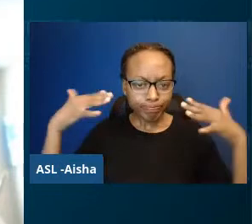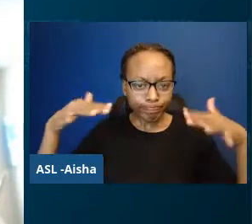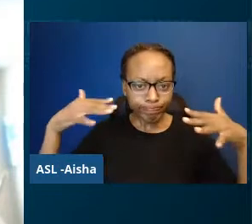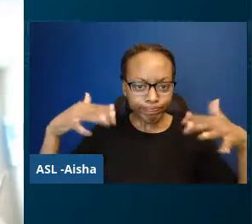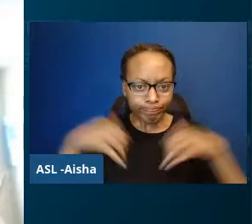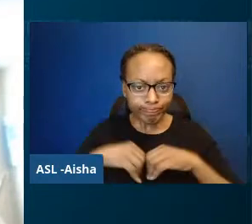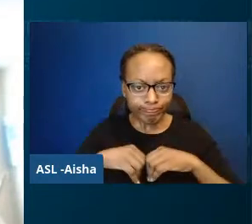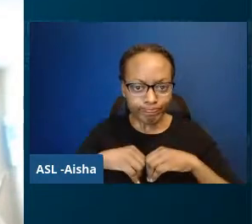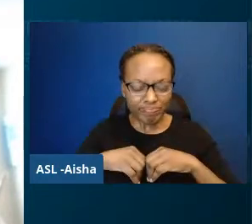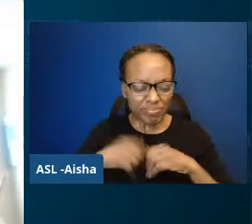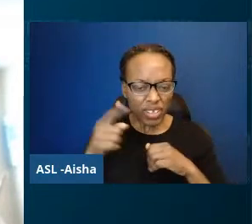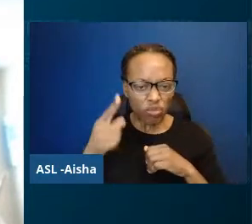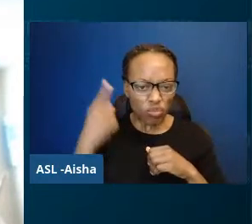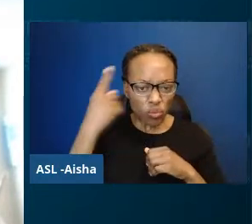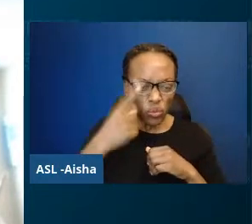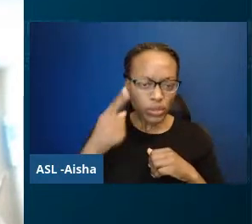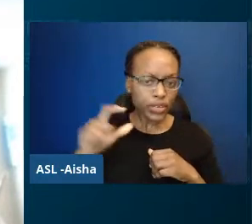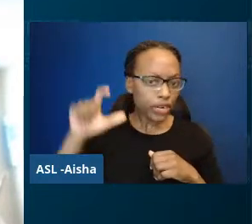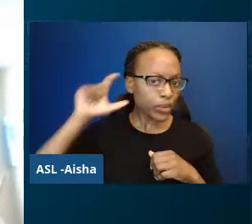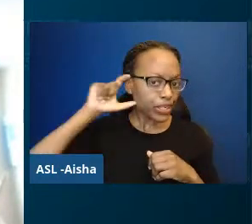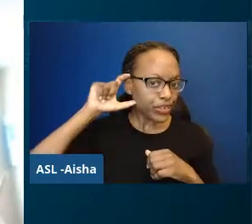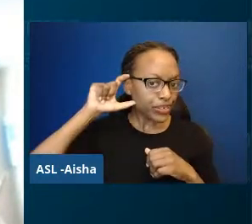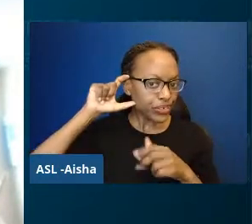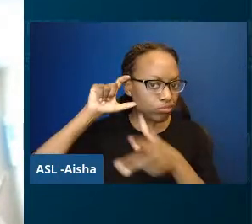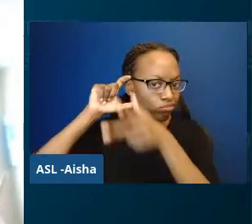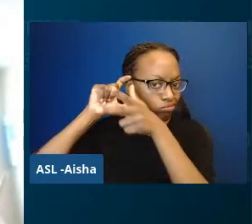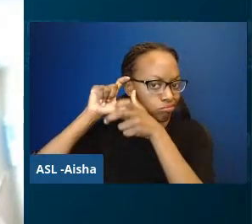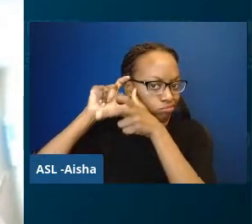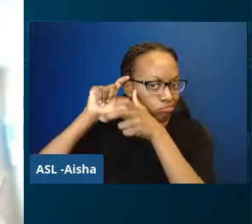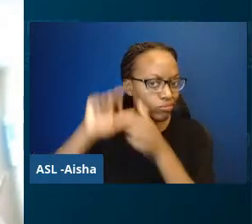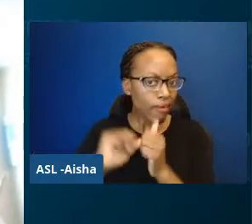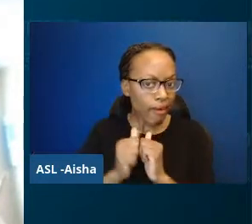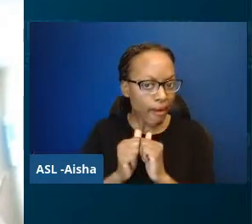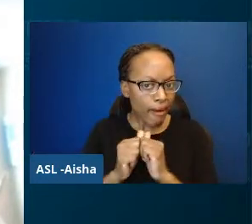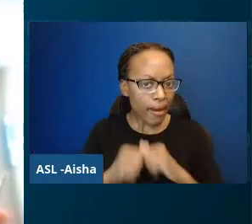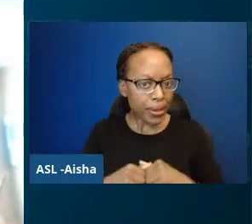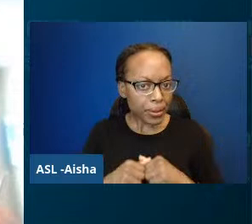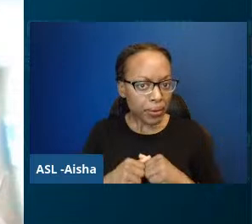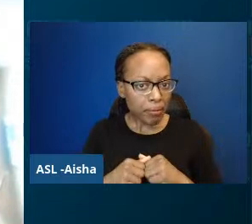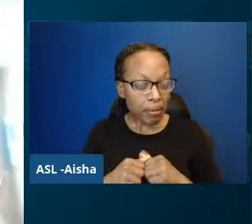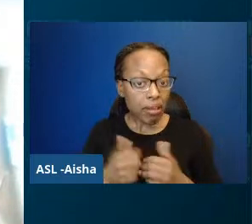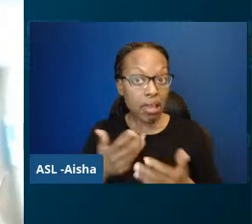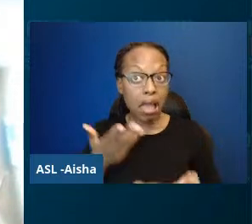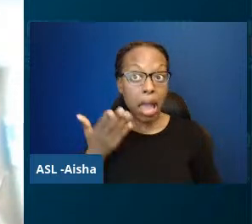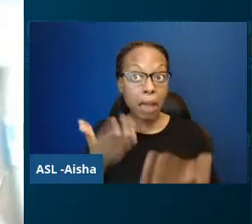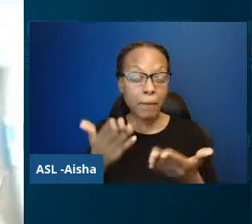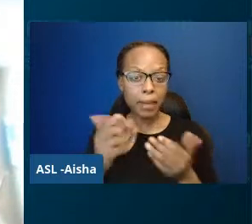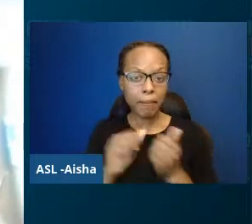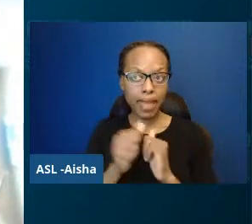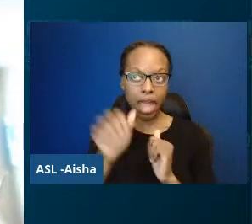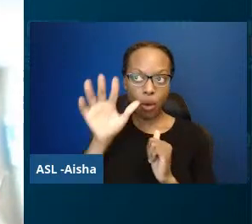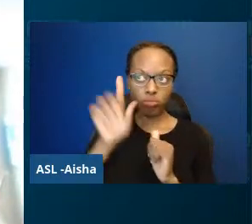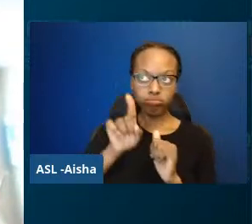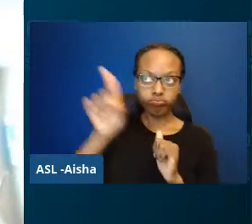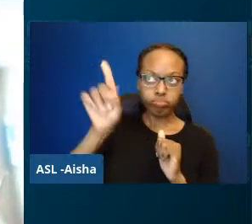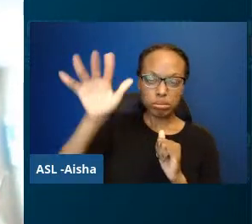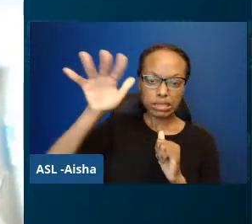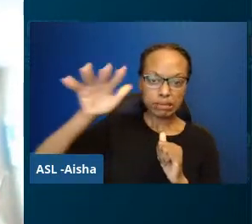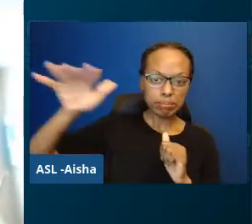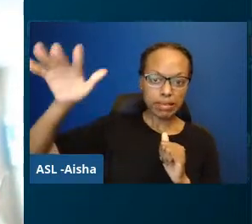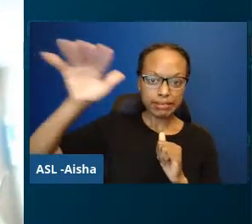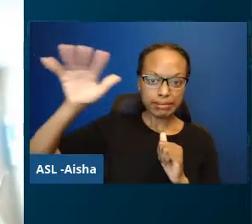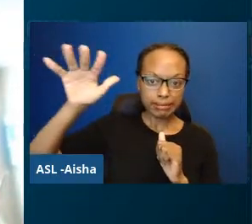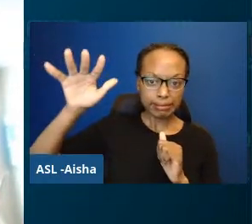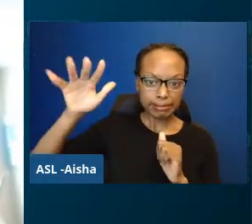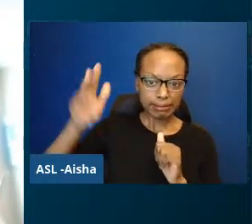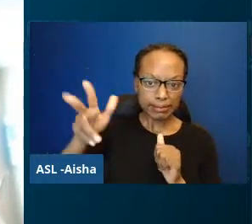our ears hear sound? And maybe how space sounds? Well, we're going to talk about